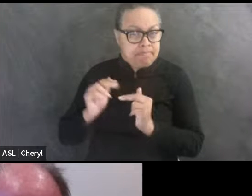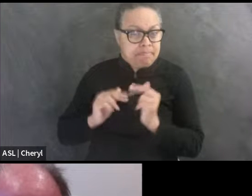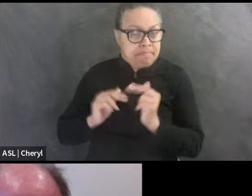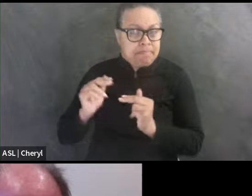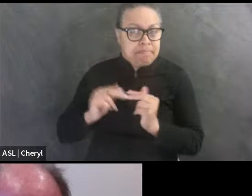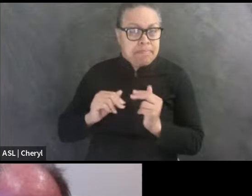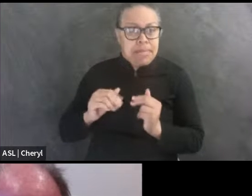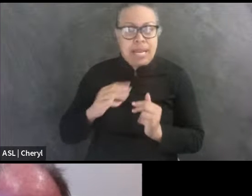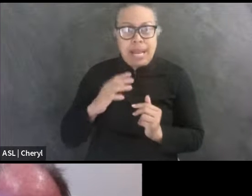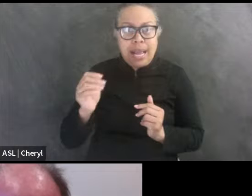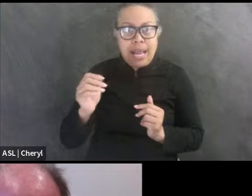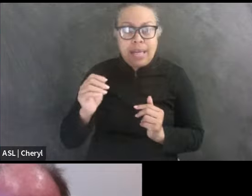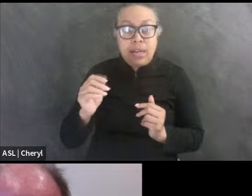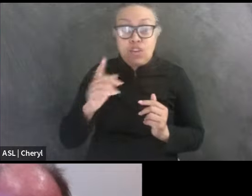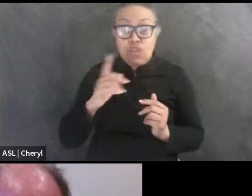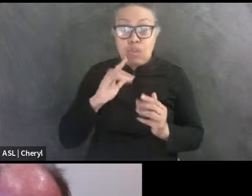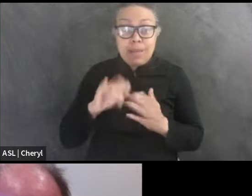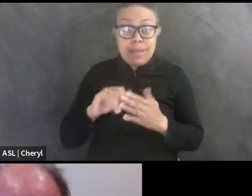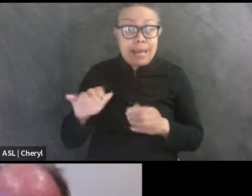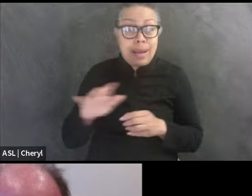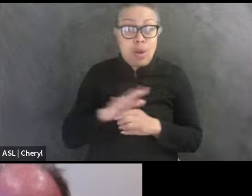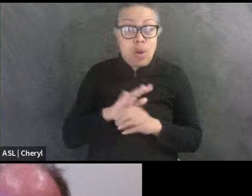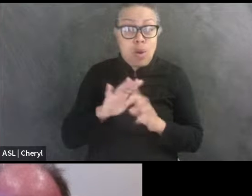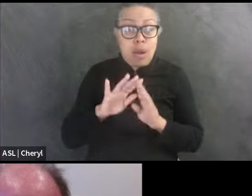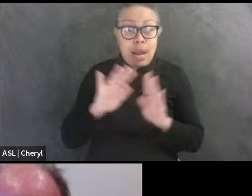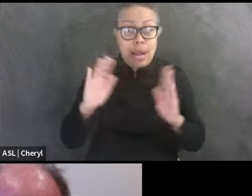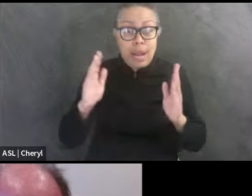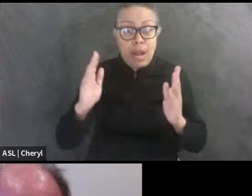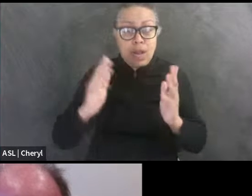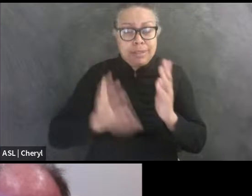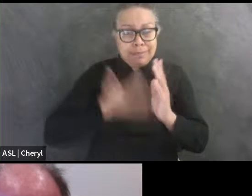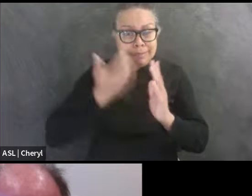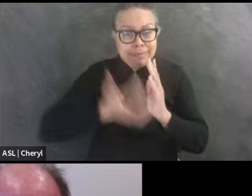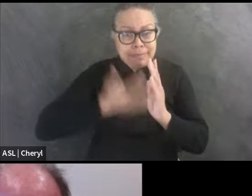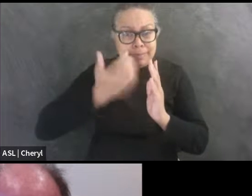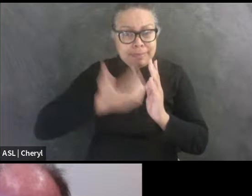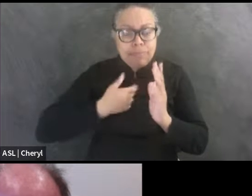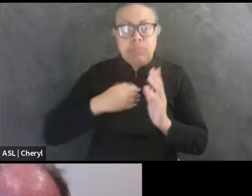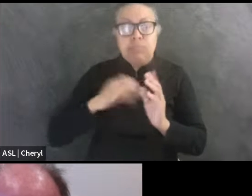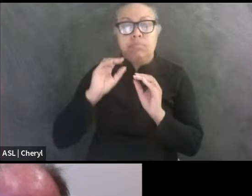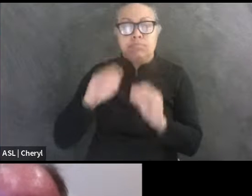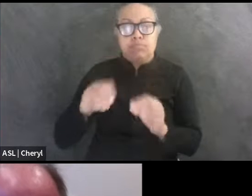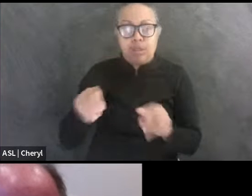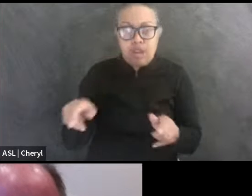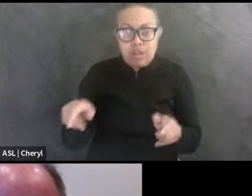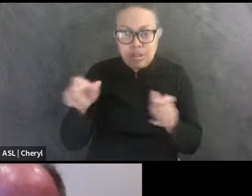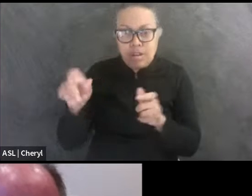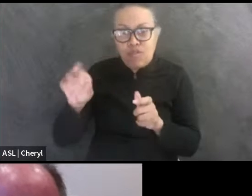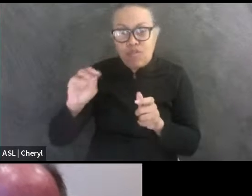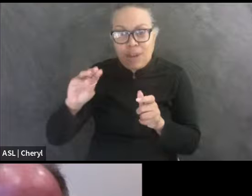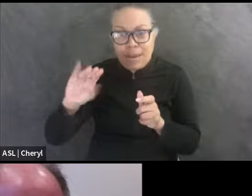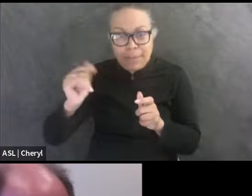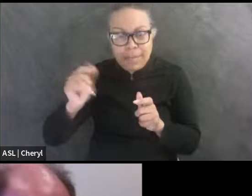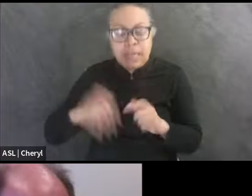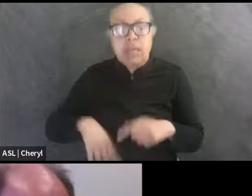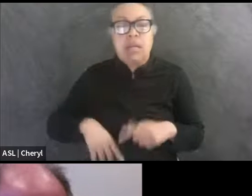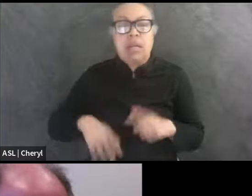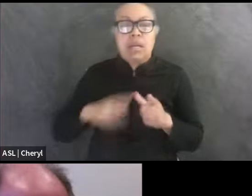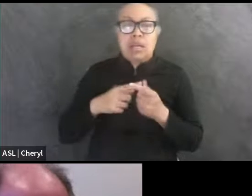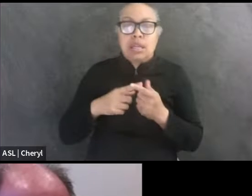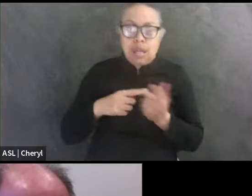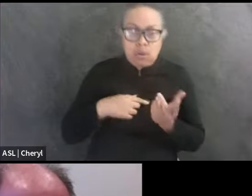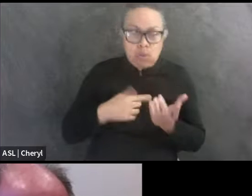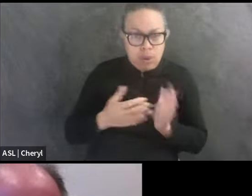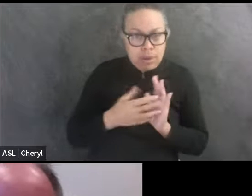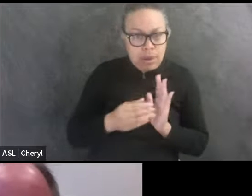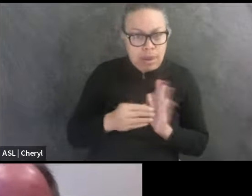had basically gutted the entire interior of the house, were doing interior framing, and then provided him a copy of plans they wanted him to support. And it was